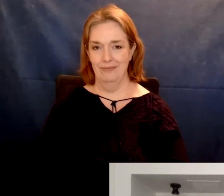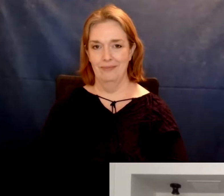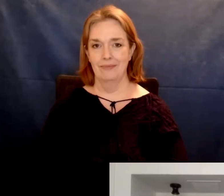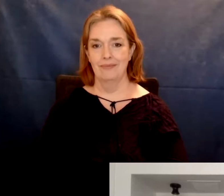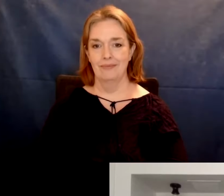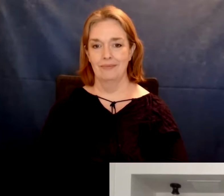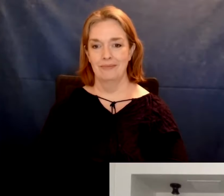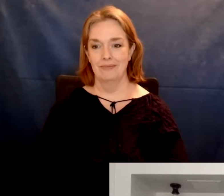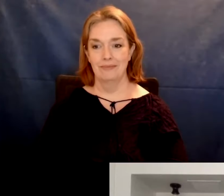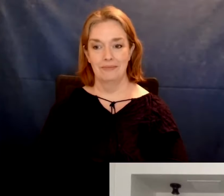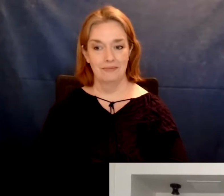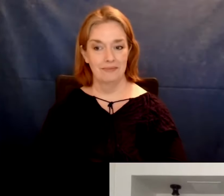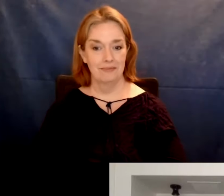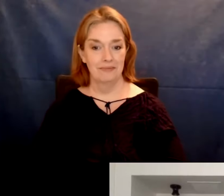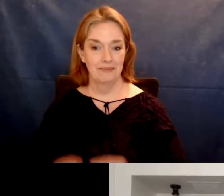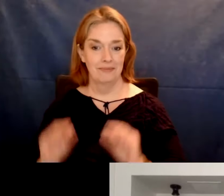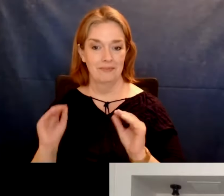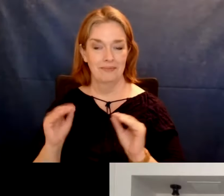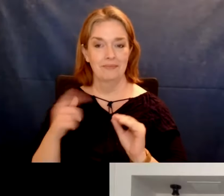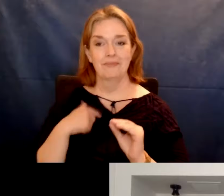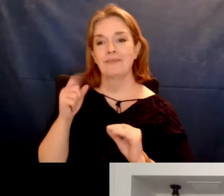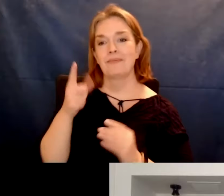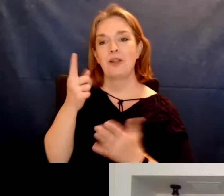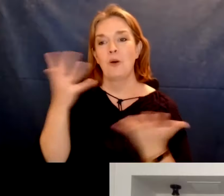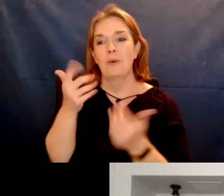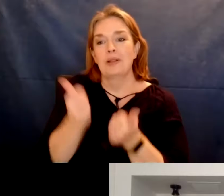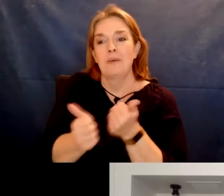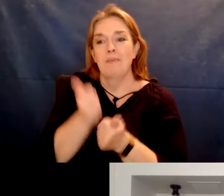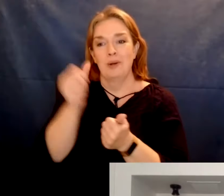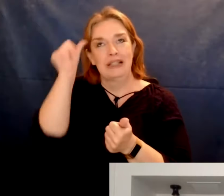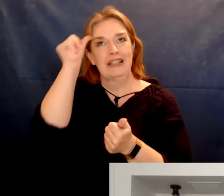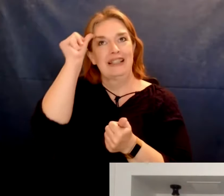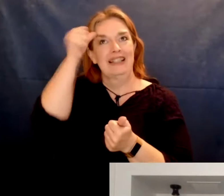Well, what's the most memorable thing about Boise?